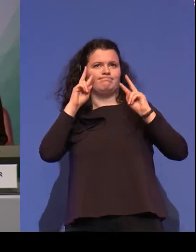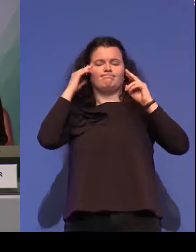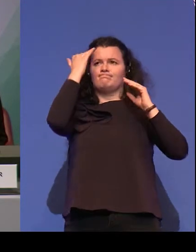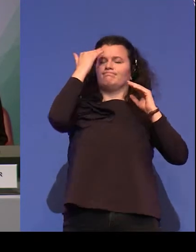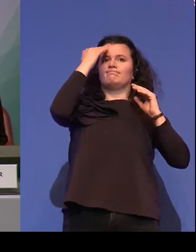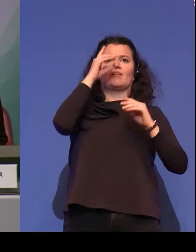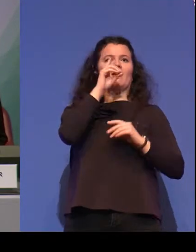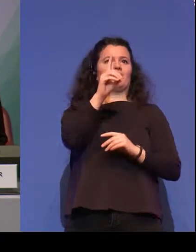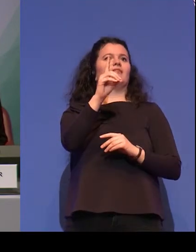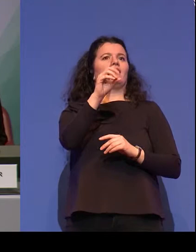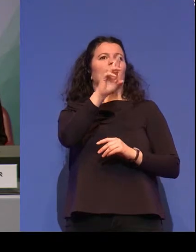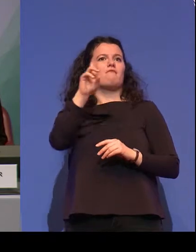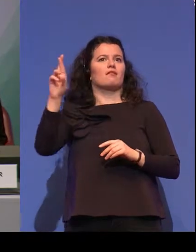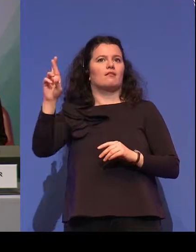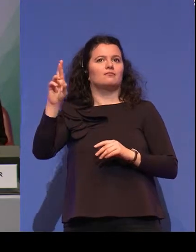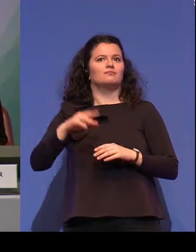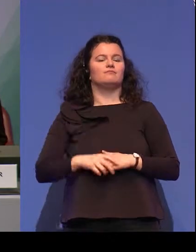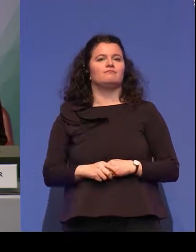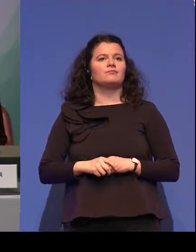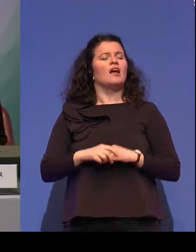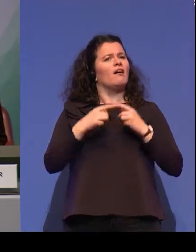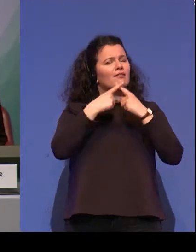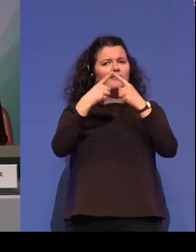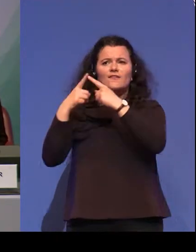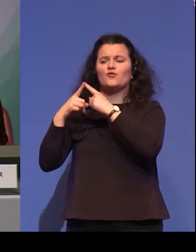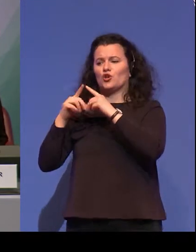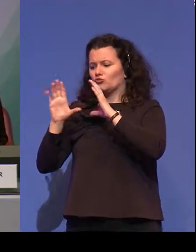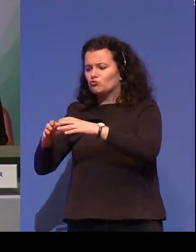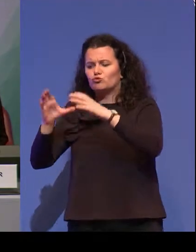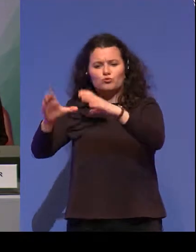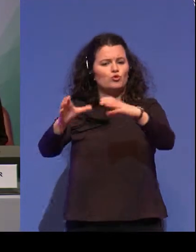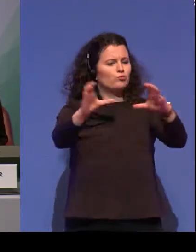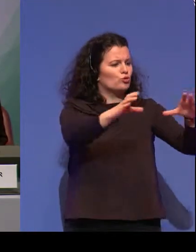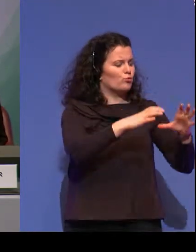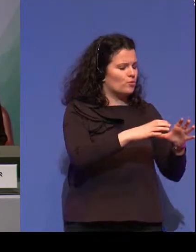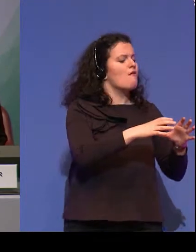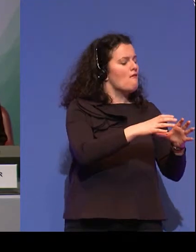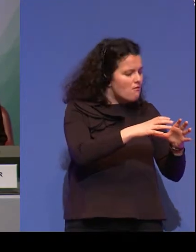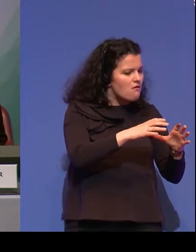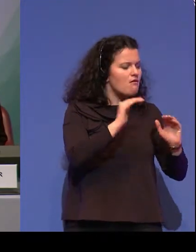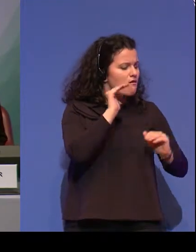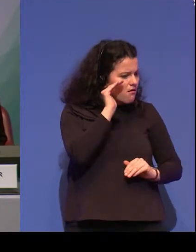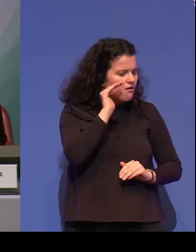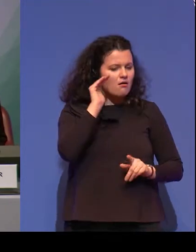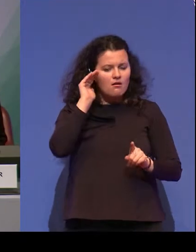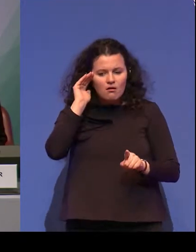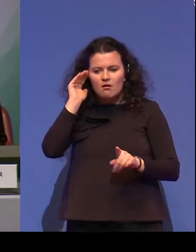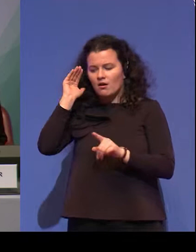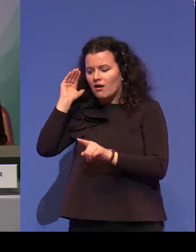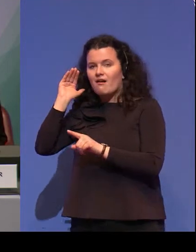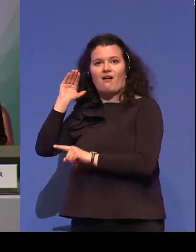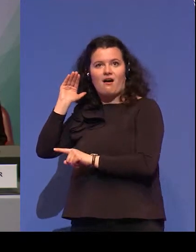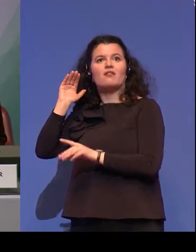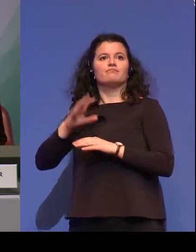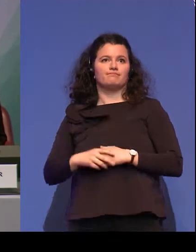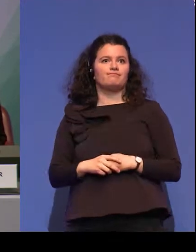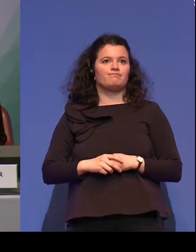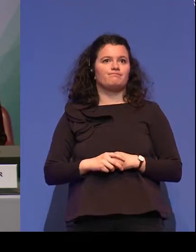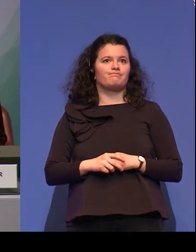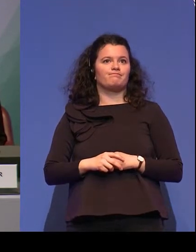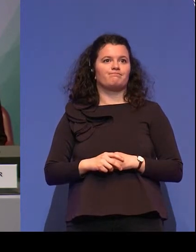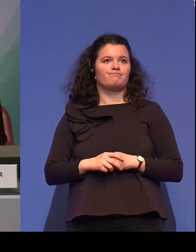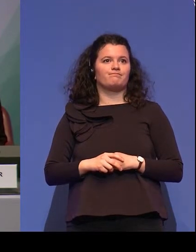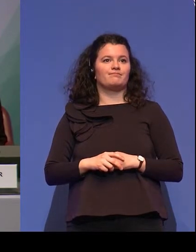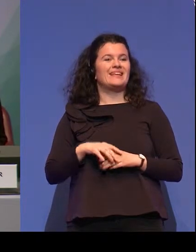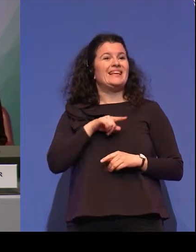of all stakeholders, as it was outlined just in the last intervention, in all phases of the risk management cycle